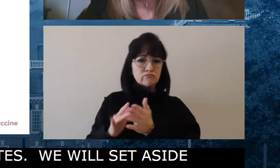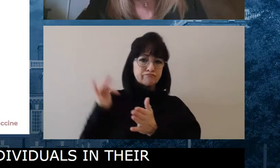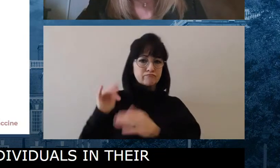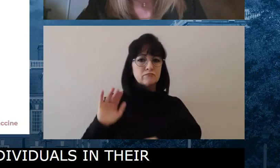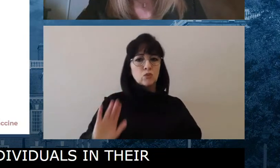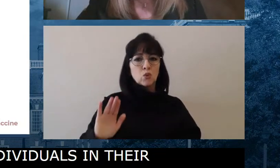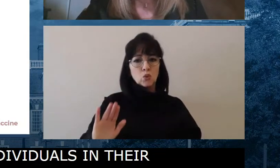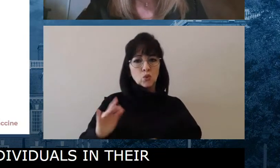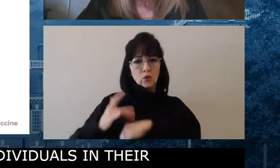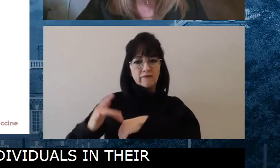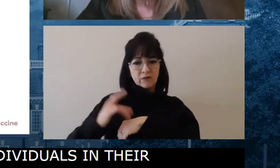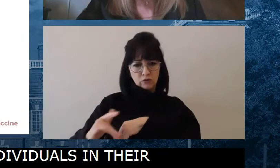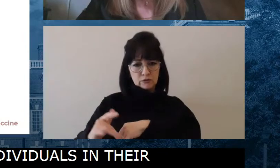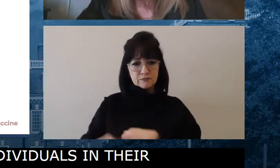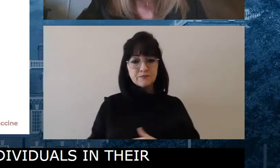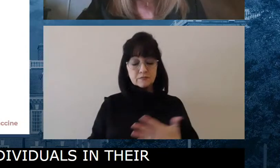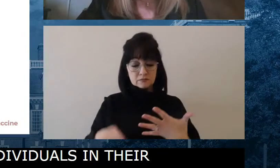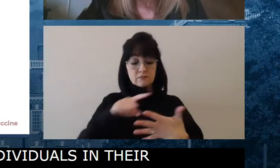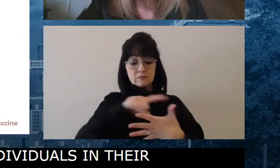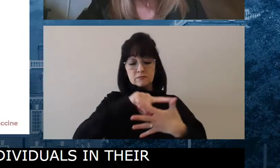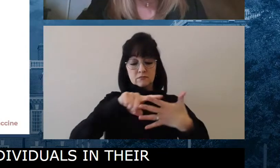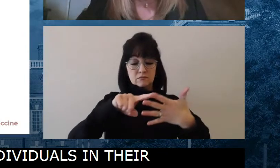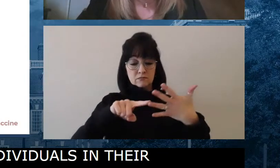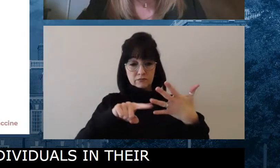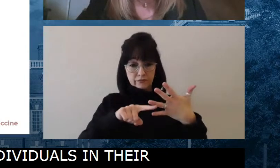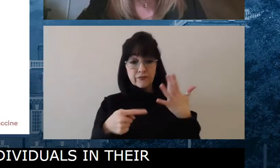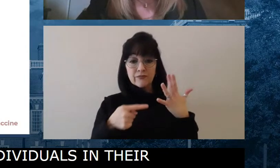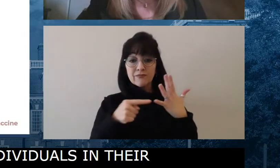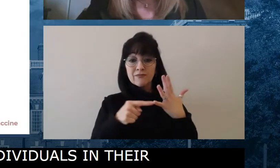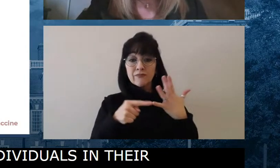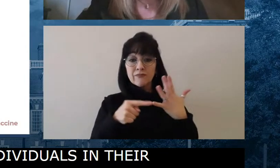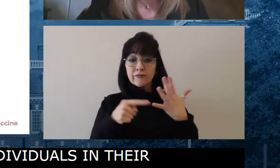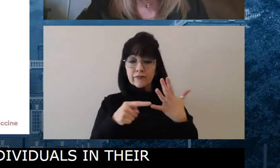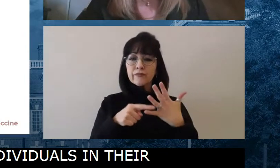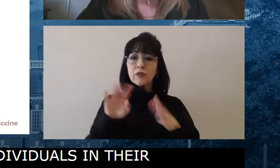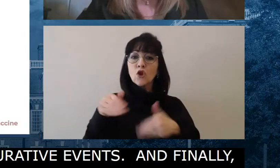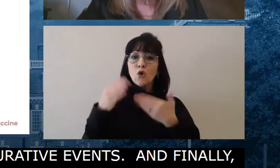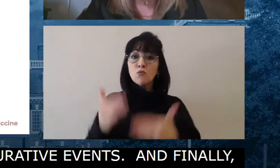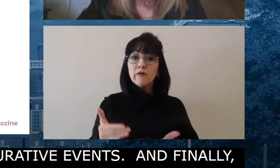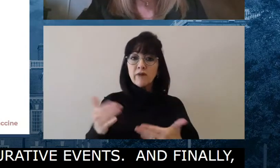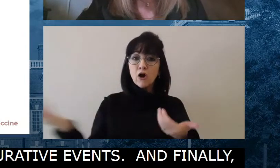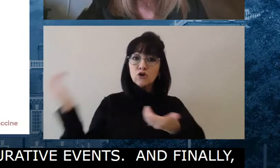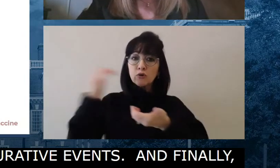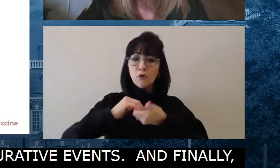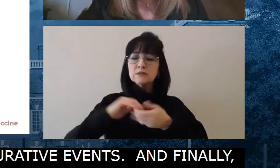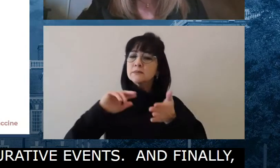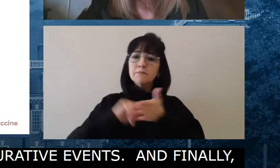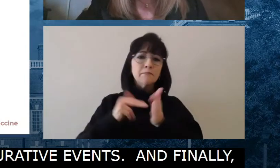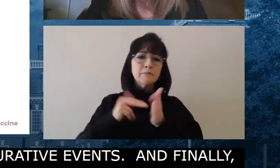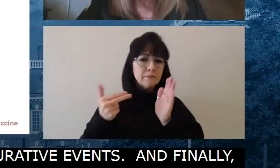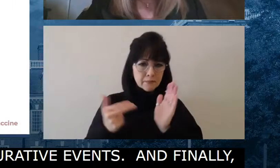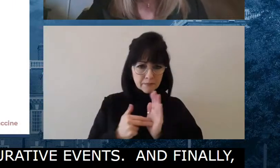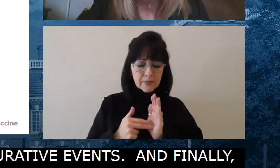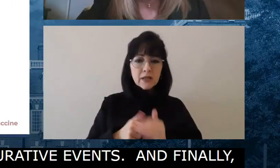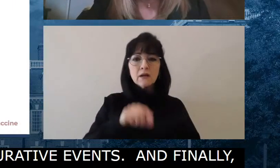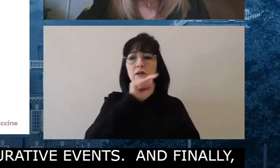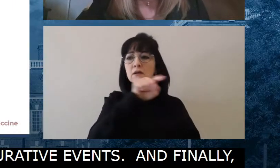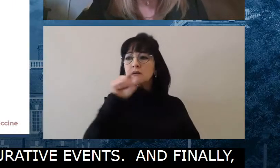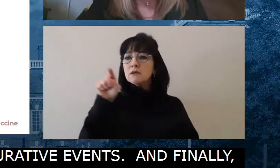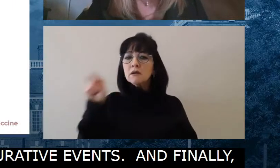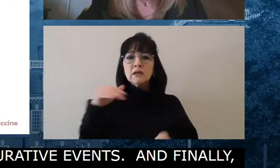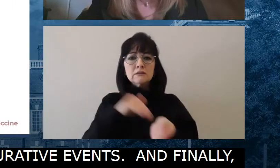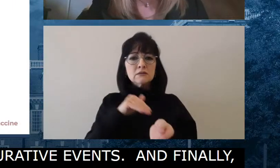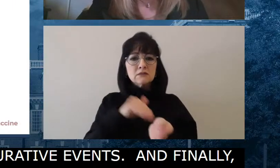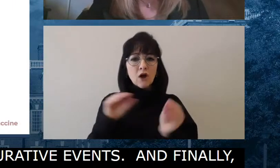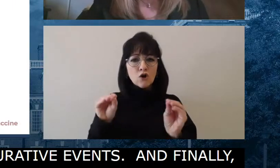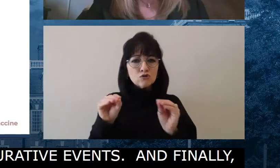most successful efforts so far are from medical providers who can vaccinate and who are targeting underserved communities